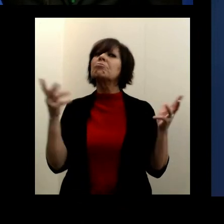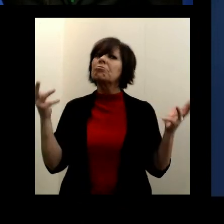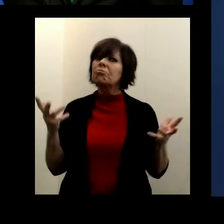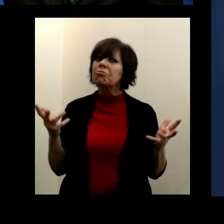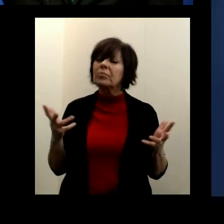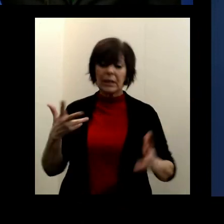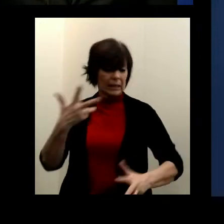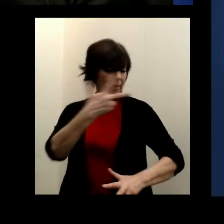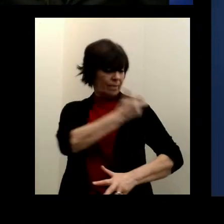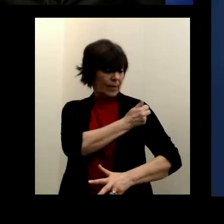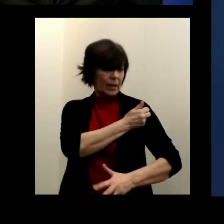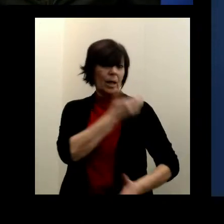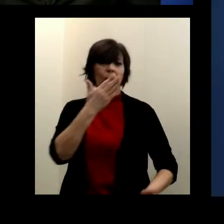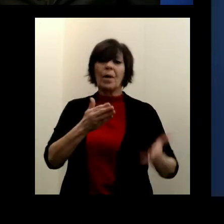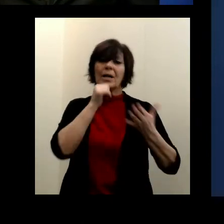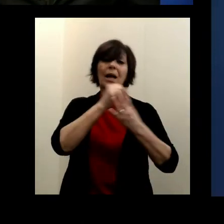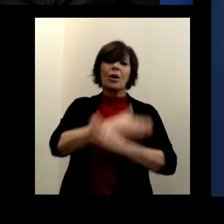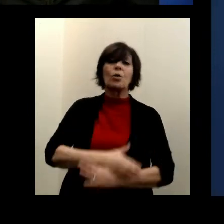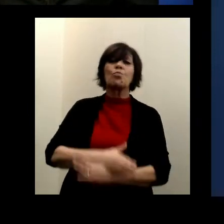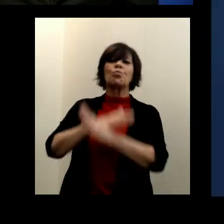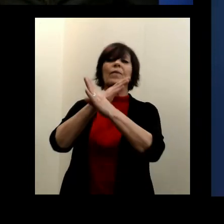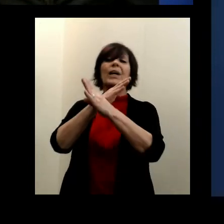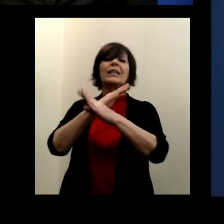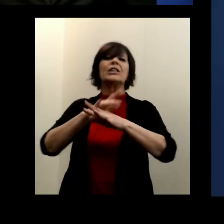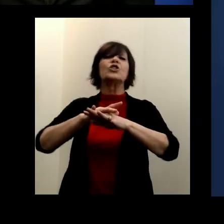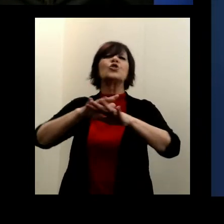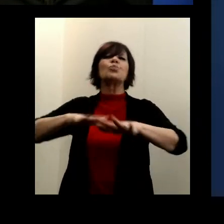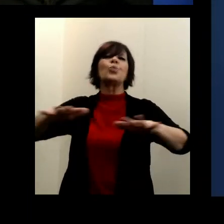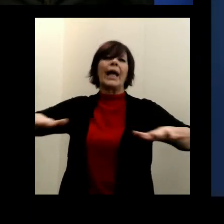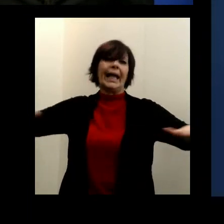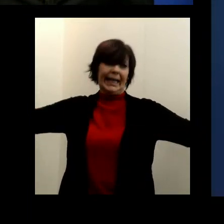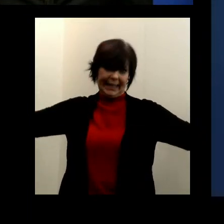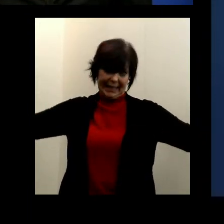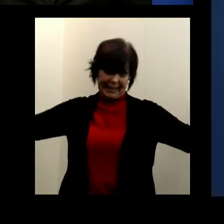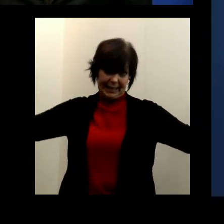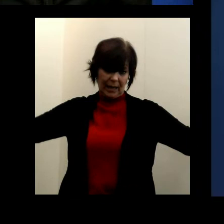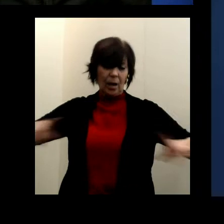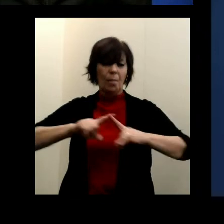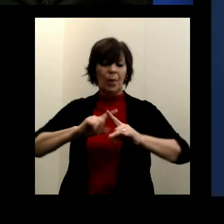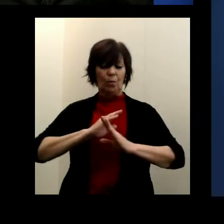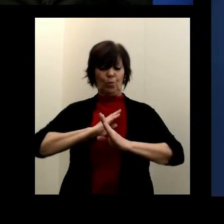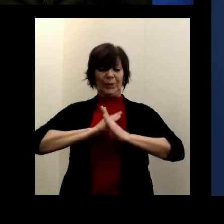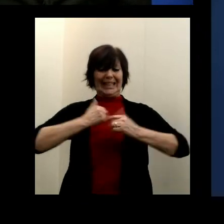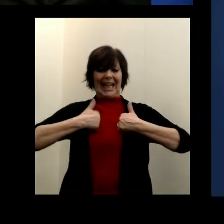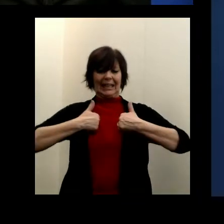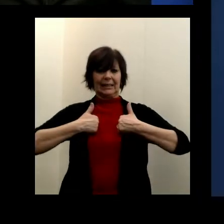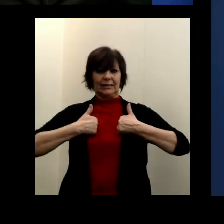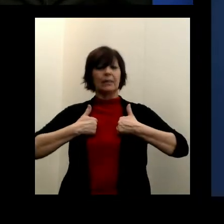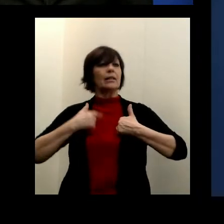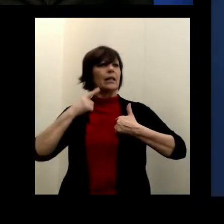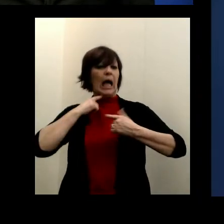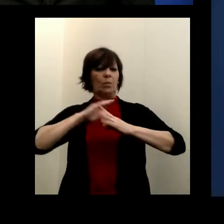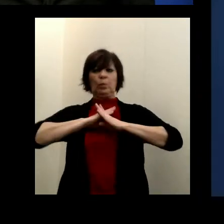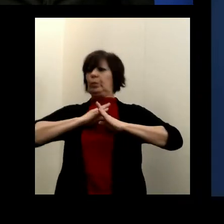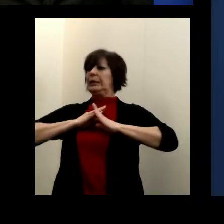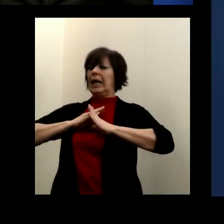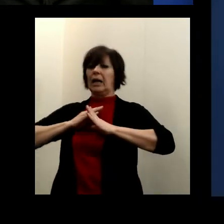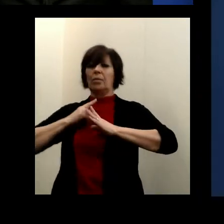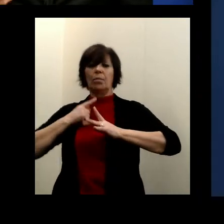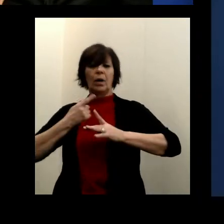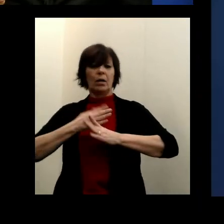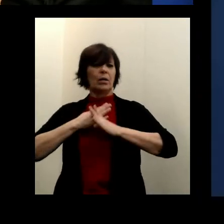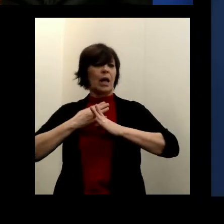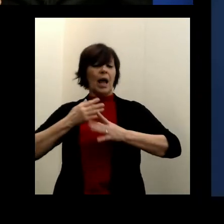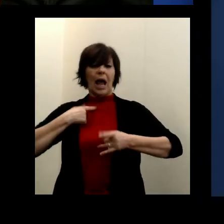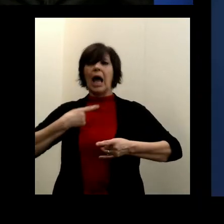the vaccine may not prevent the spread of COVID, but it may protect you. Sounds like it'll protect you, but it may not prevent the spread. So you